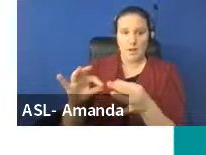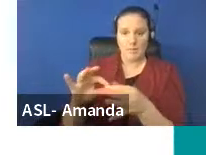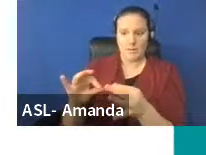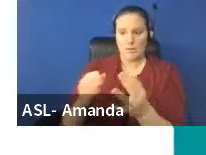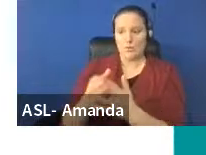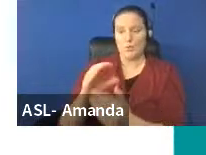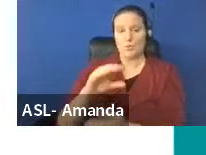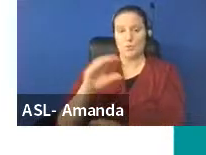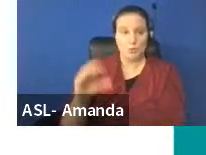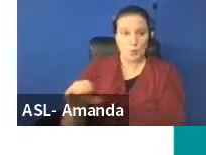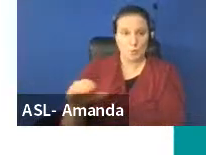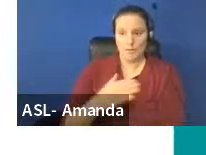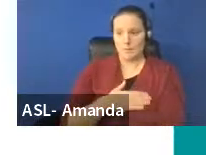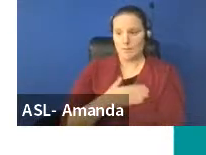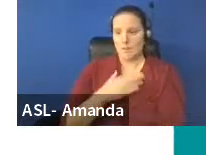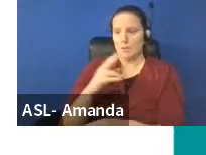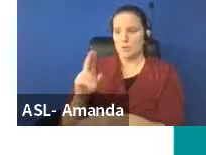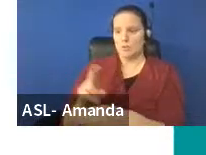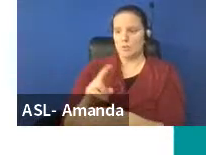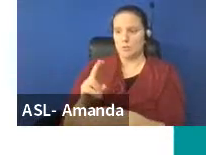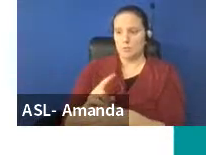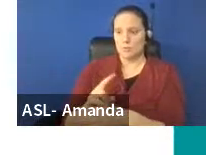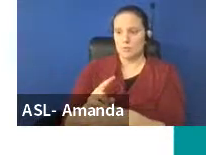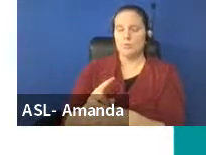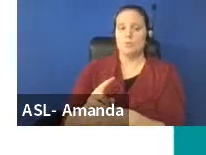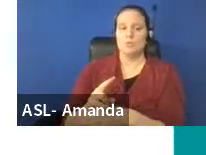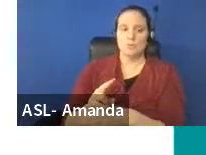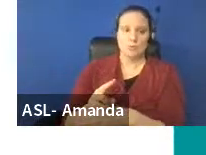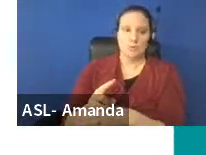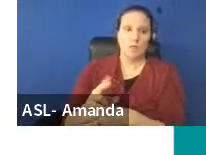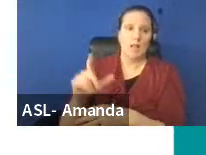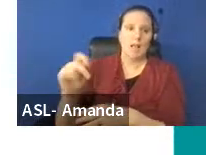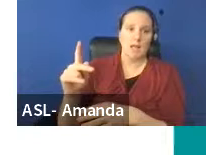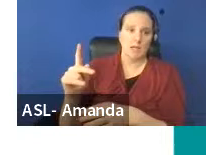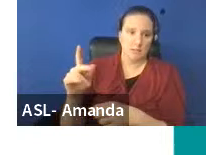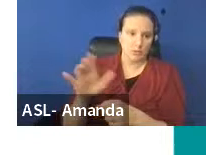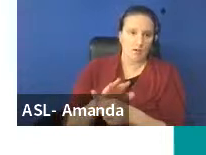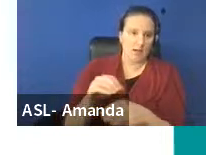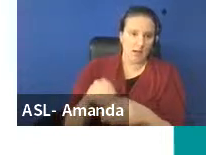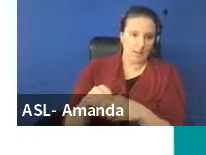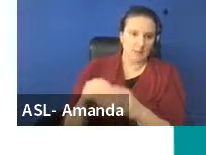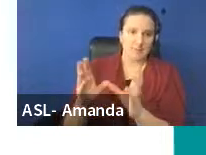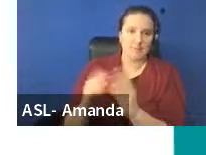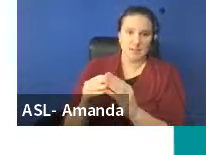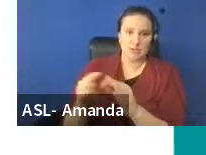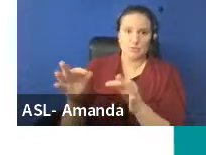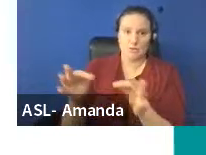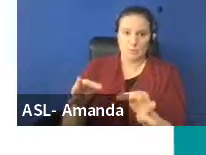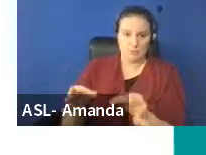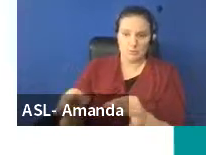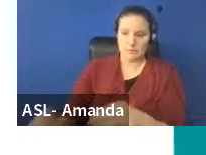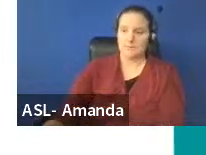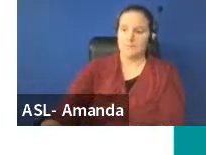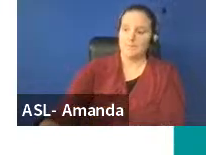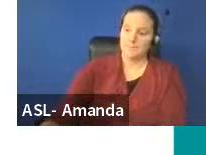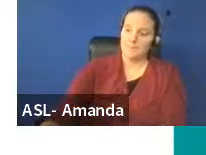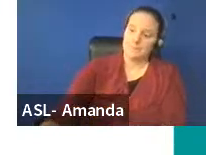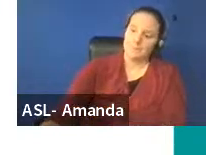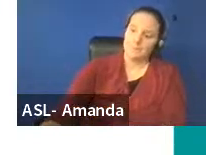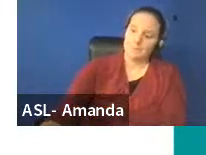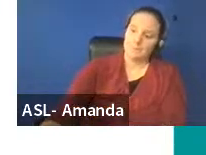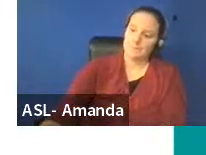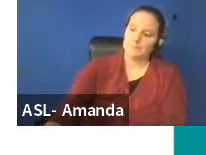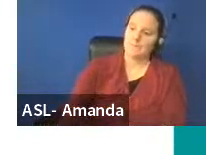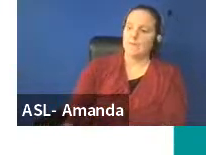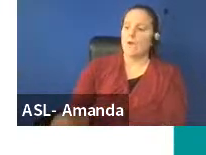Through Zoom, please use the link located in the meeting description on the YouTube meeting page or